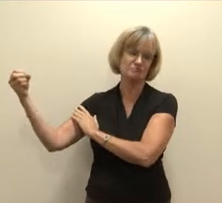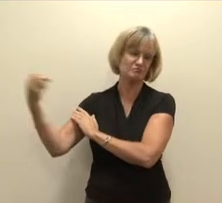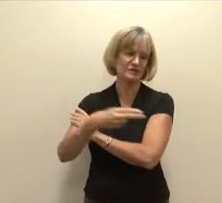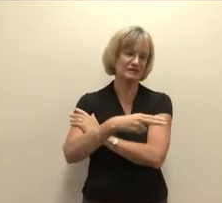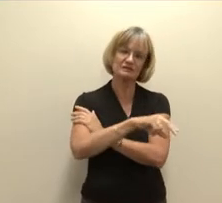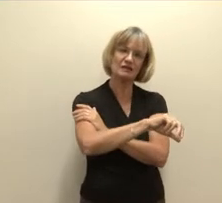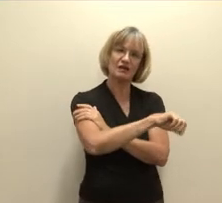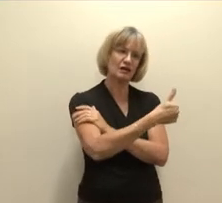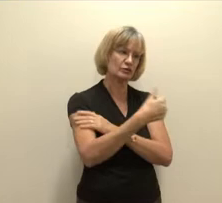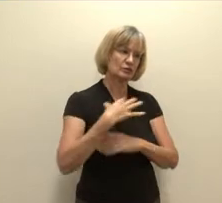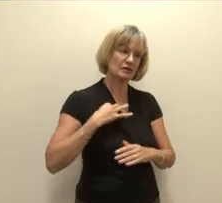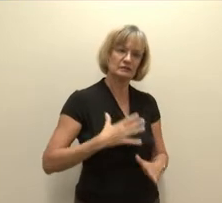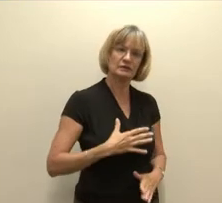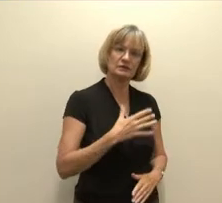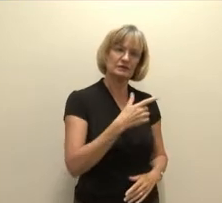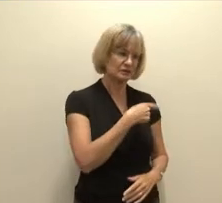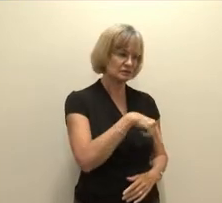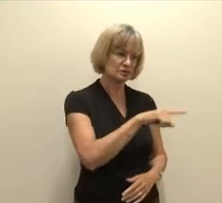applicant.